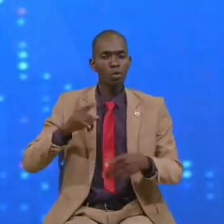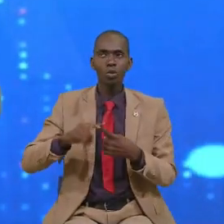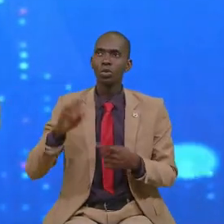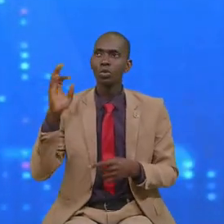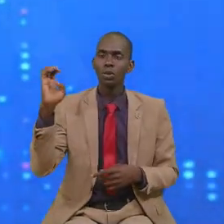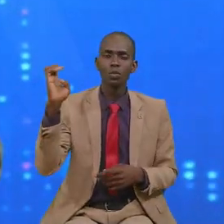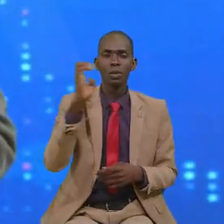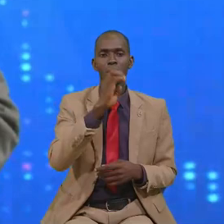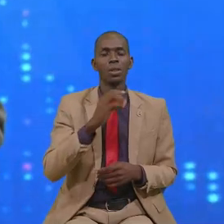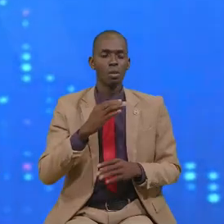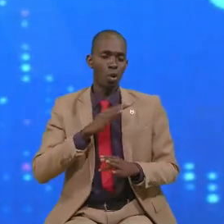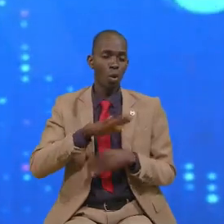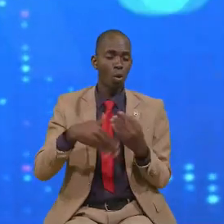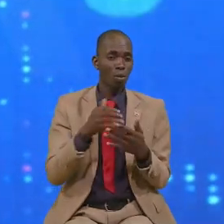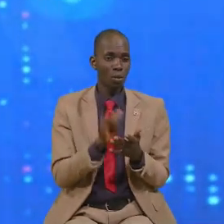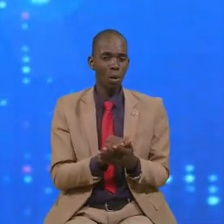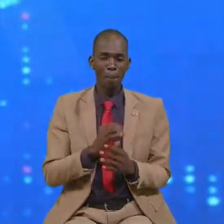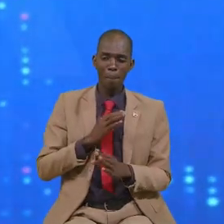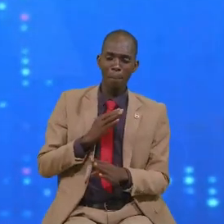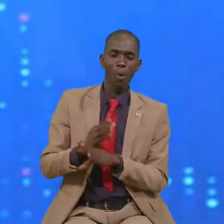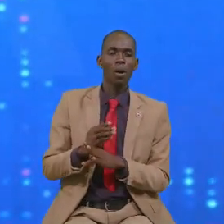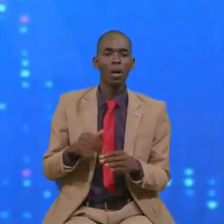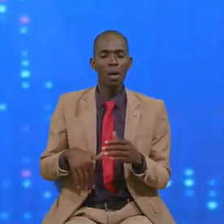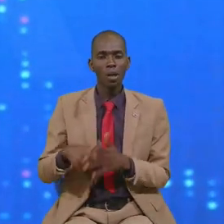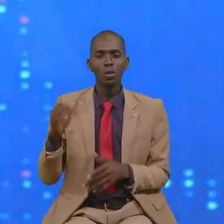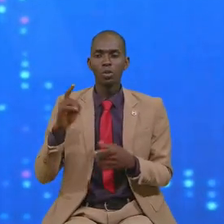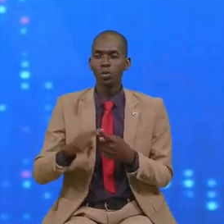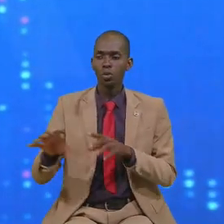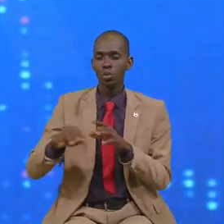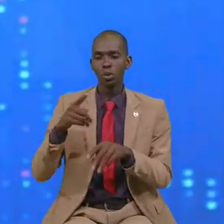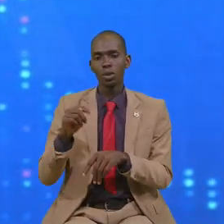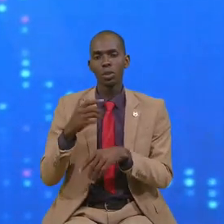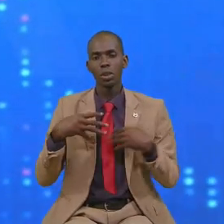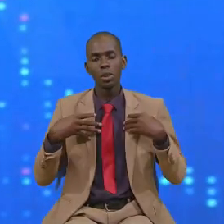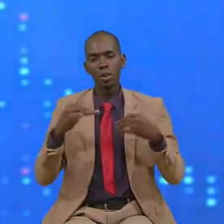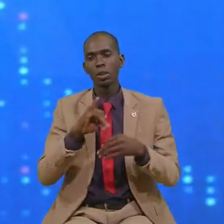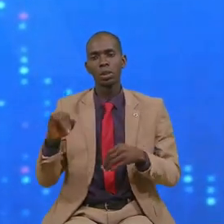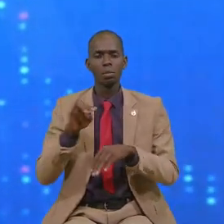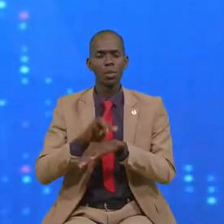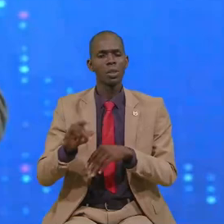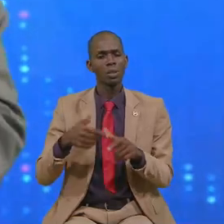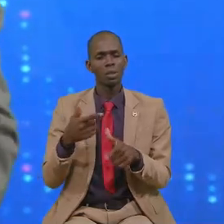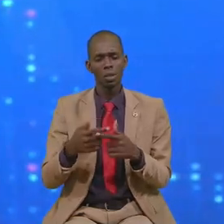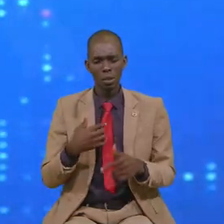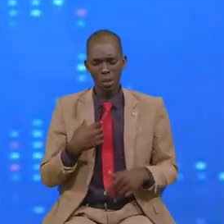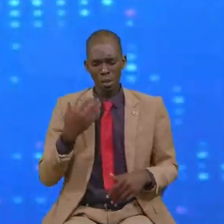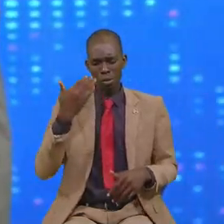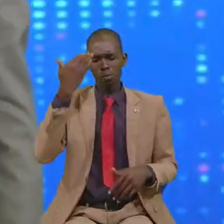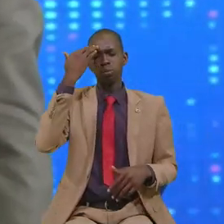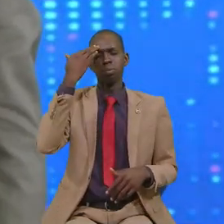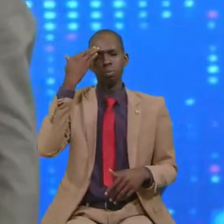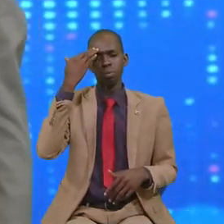call to develop the healing ministry. And eventually I realized, I said, this